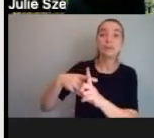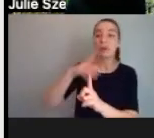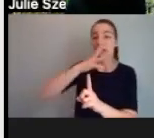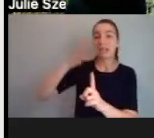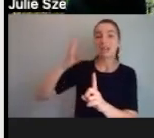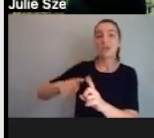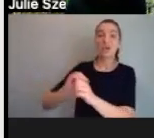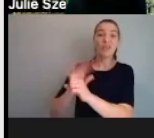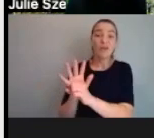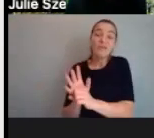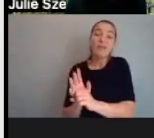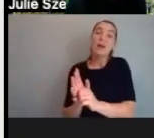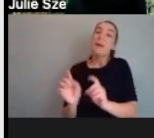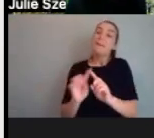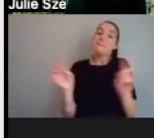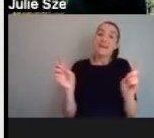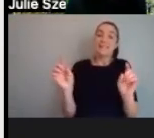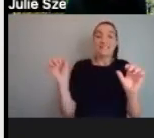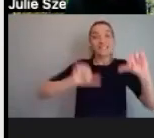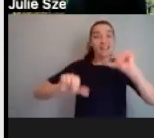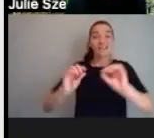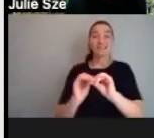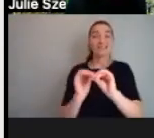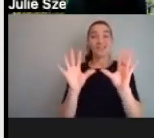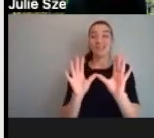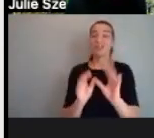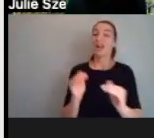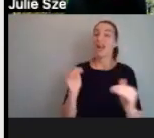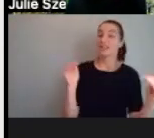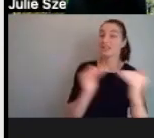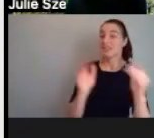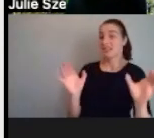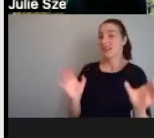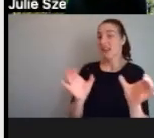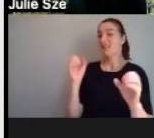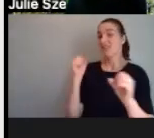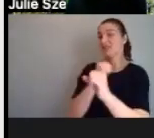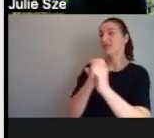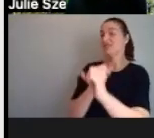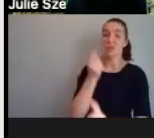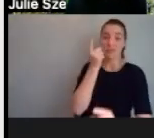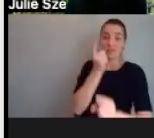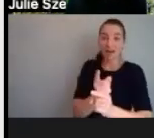activists are absolutely and resolutely right. Um,